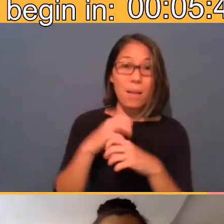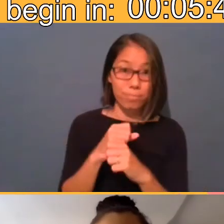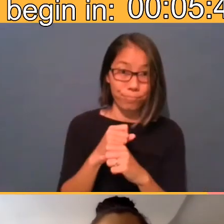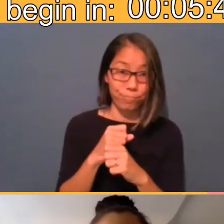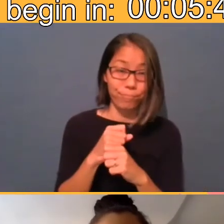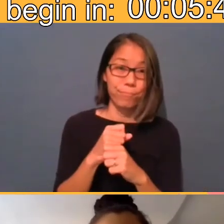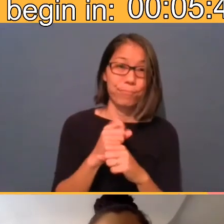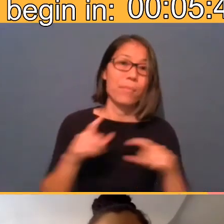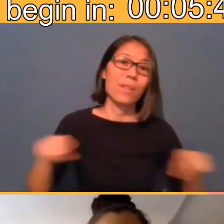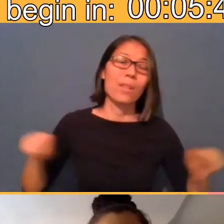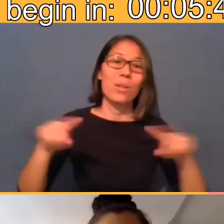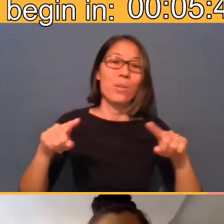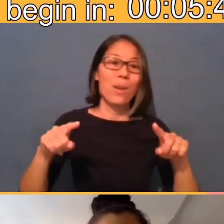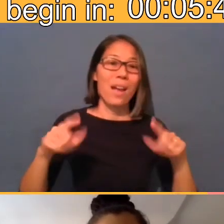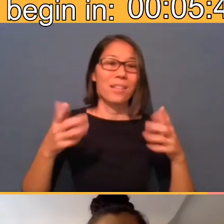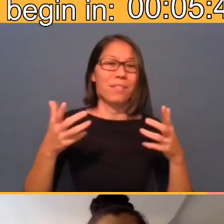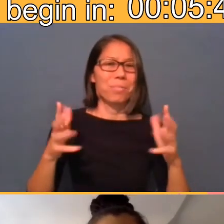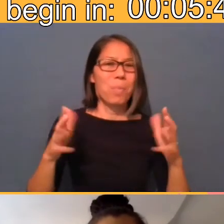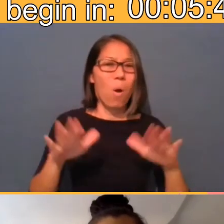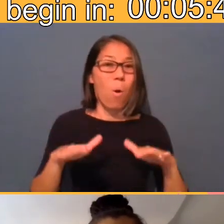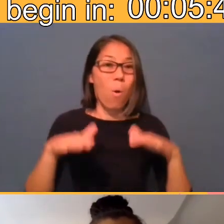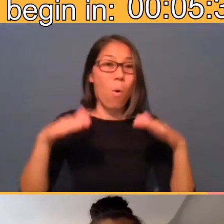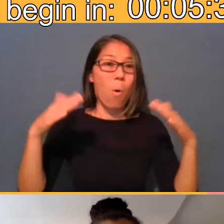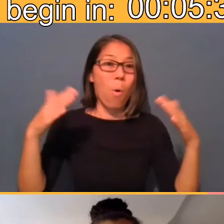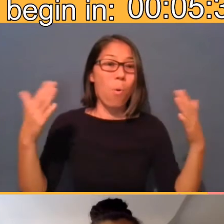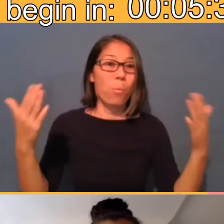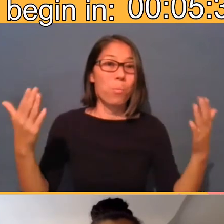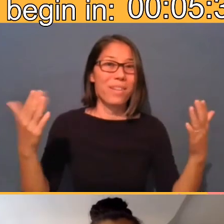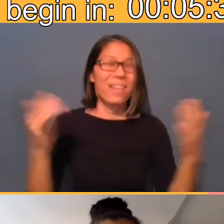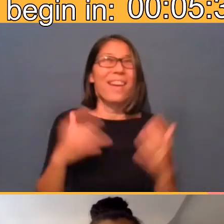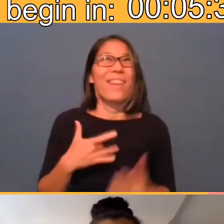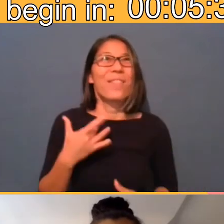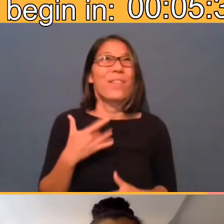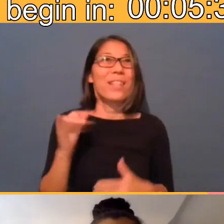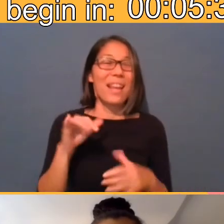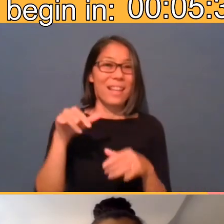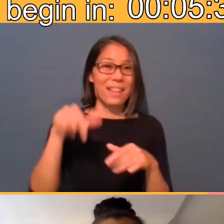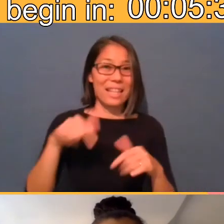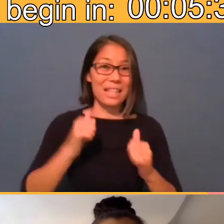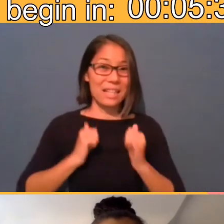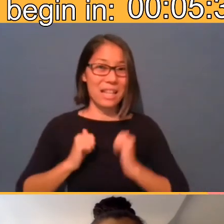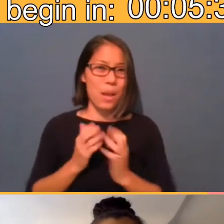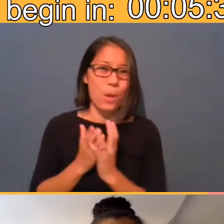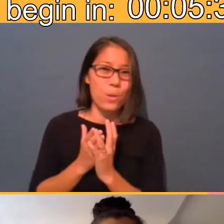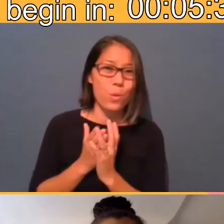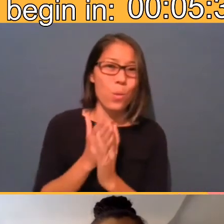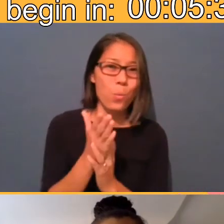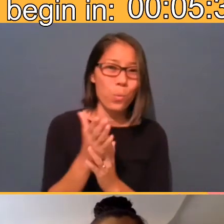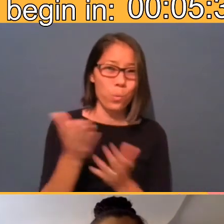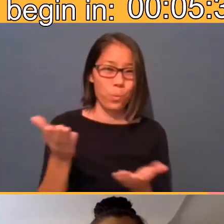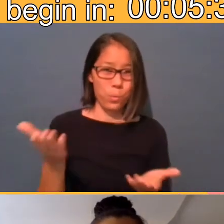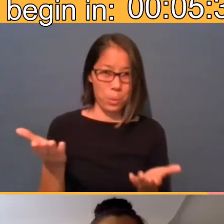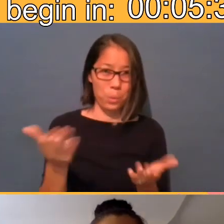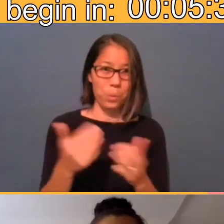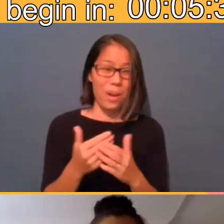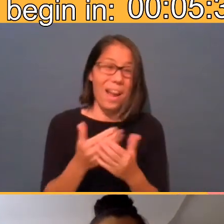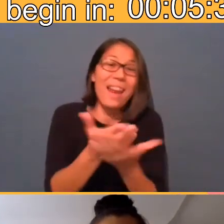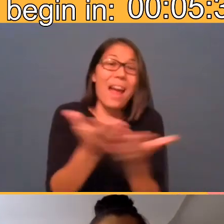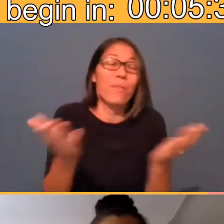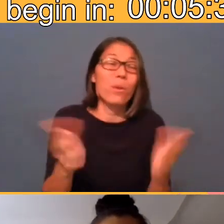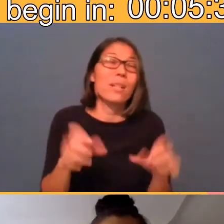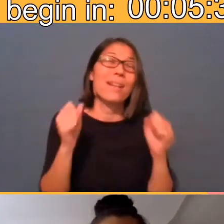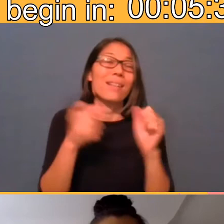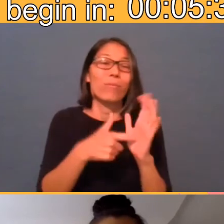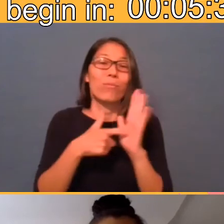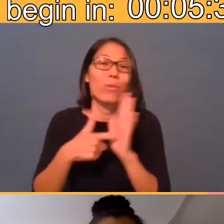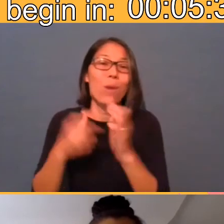you all have opened, like, this, it feels like this work came through you. And everyone, it takes so many